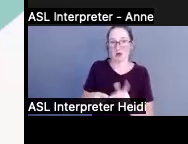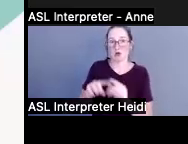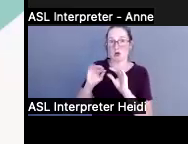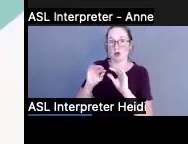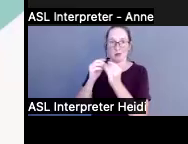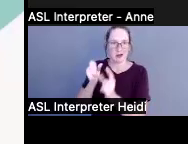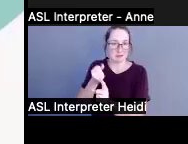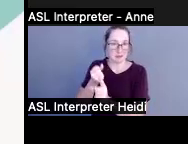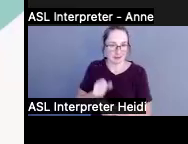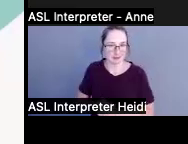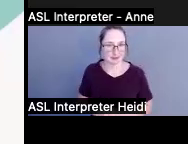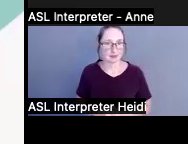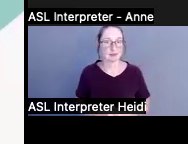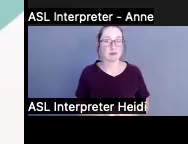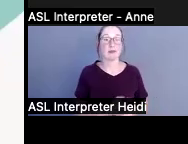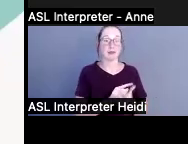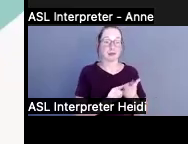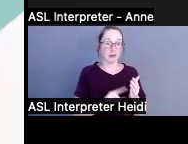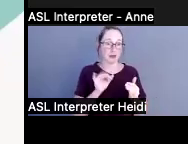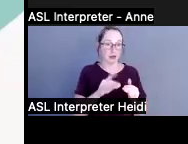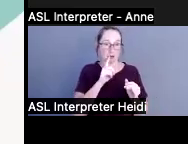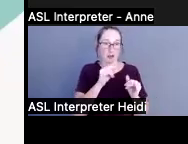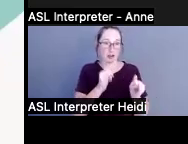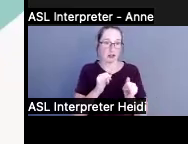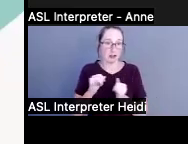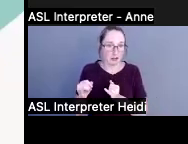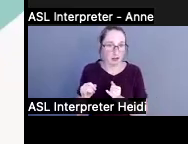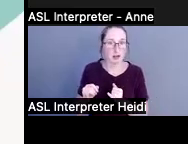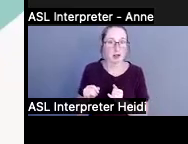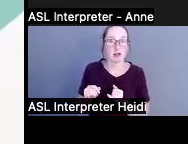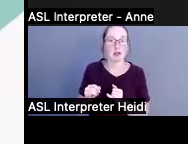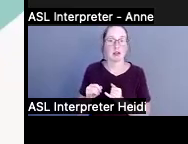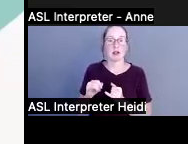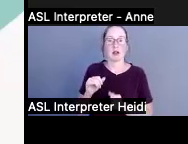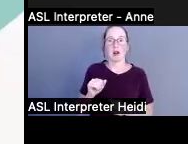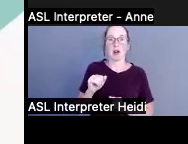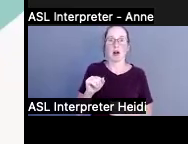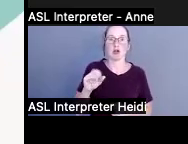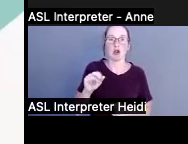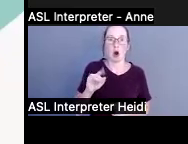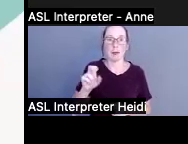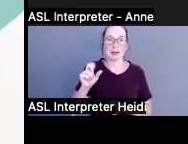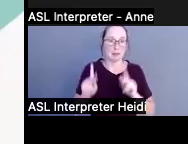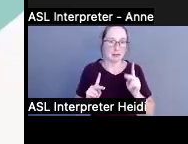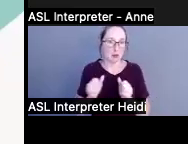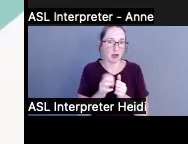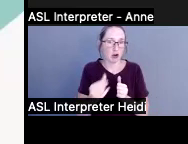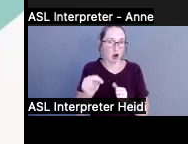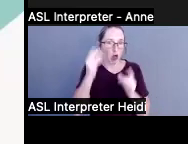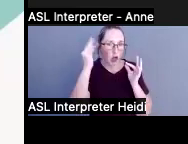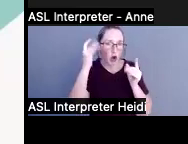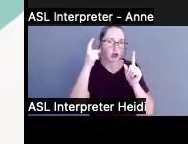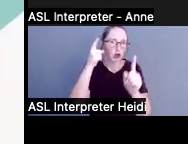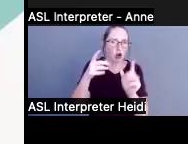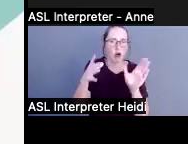organizational impact. These are individual autonomous people with their own thoughts, goals, plans, and we're able to support